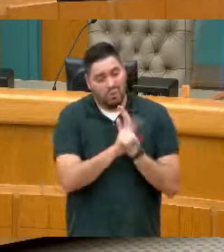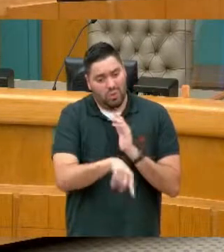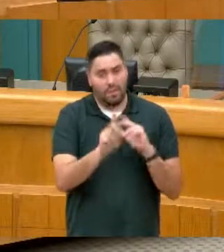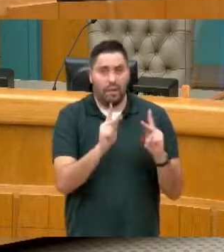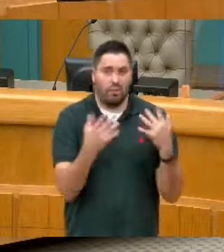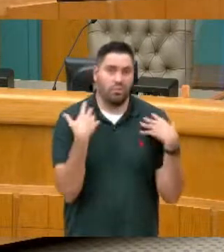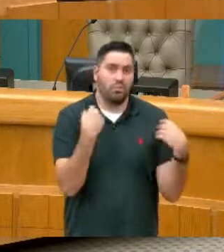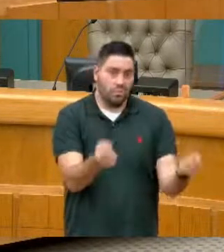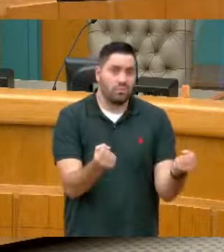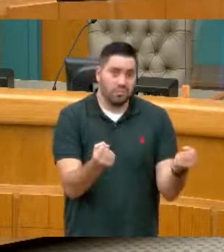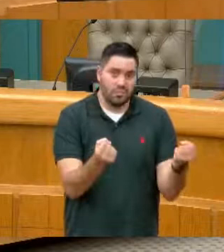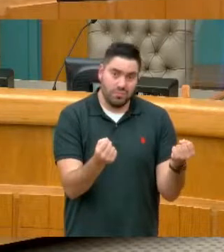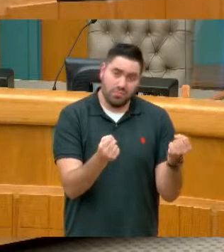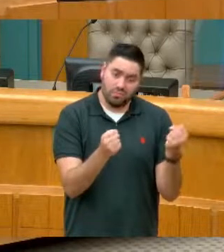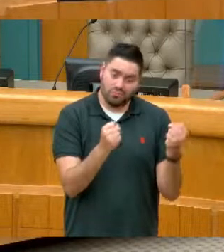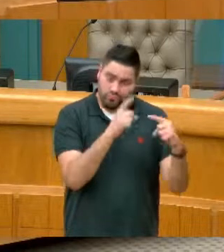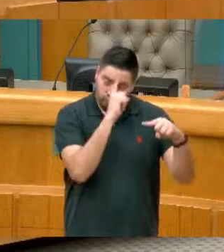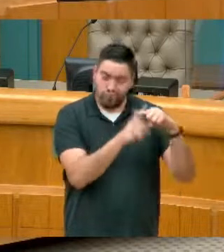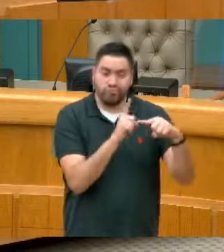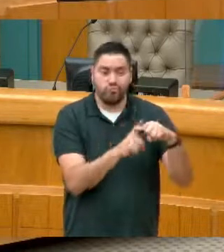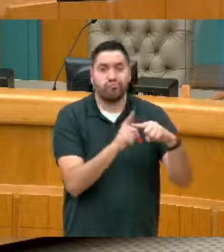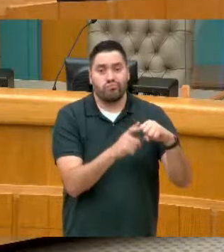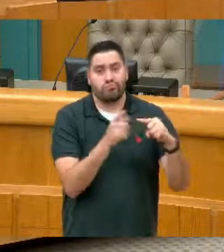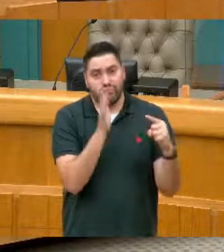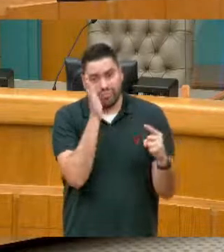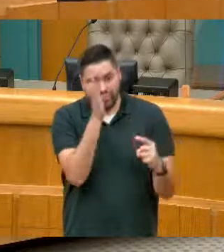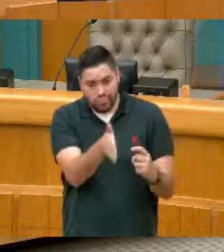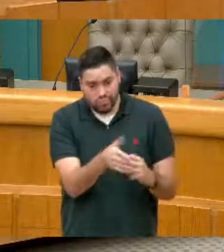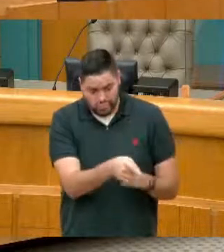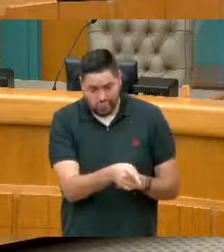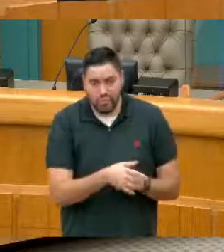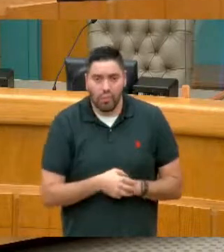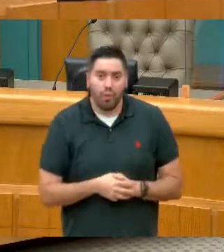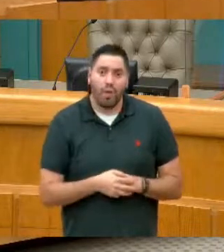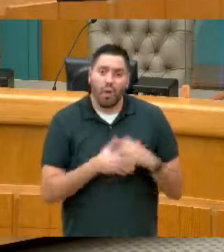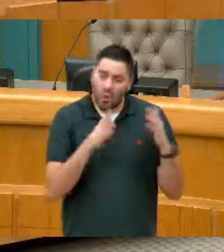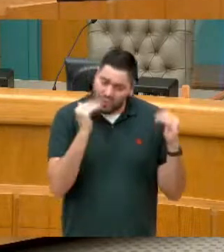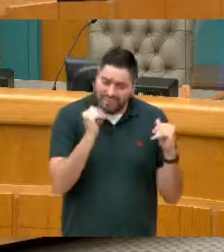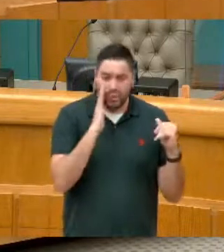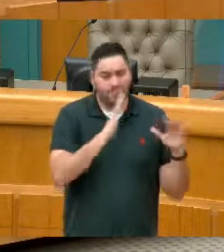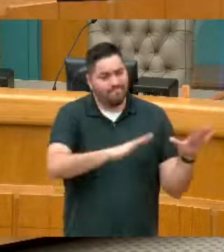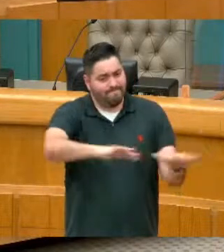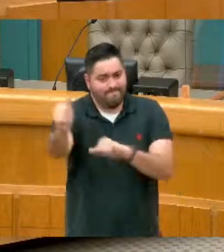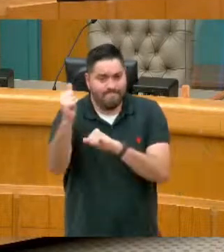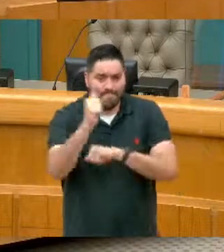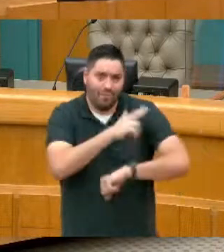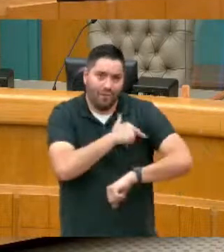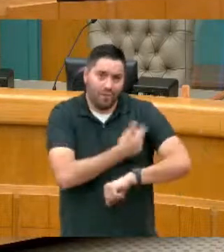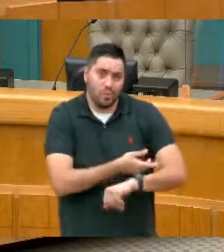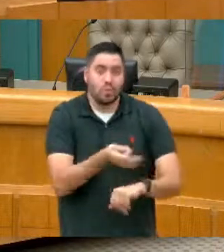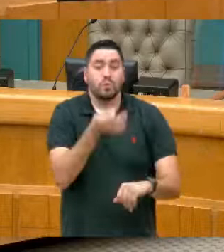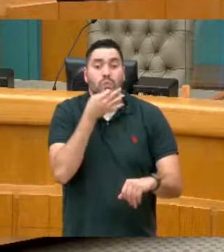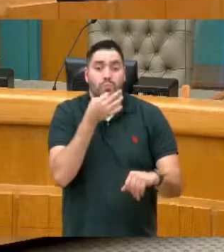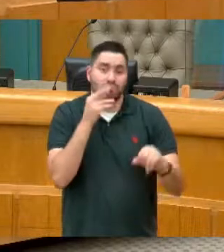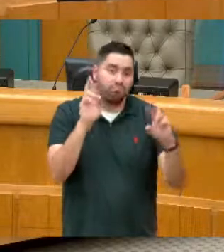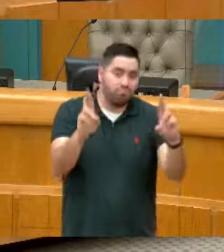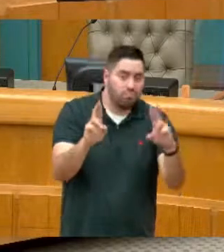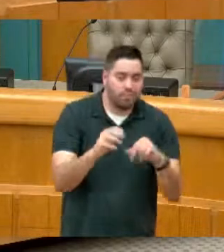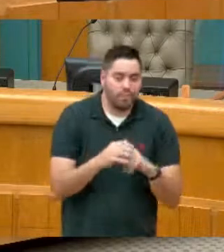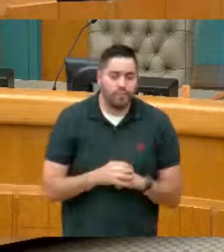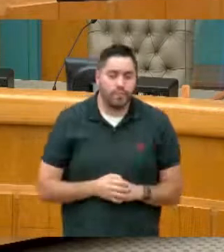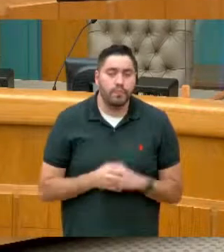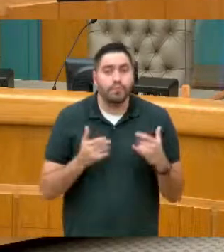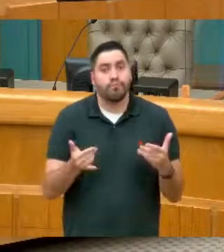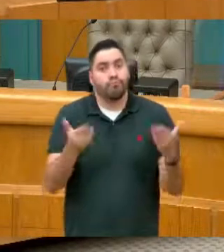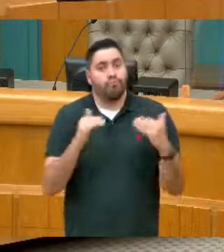yesterday, 21 individuals in the ICU. We all know that people in the ICU are requiring a lot more assistance